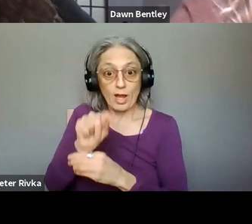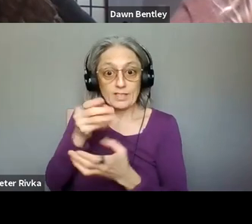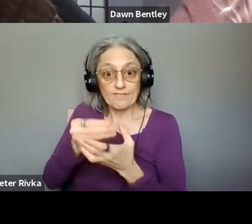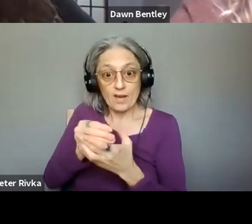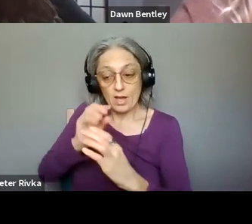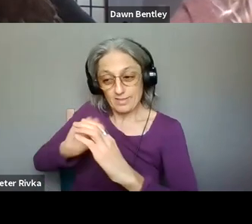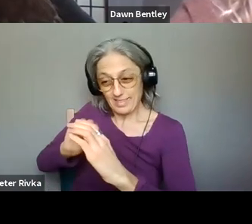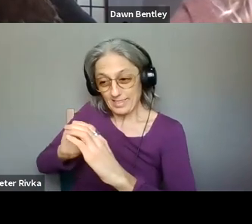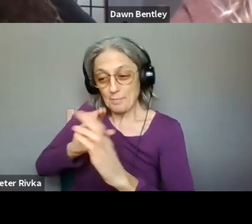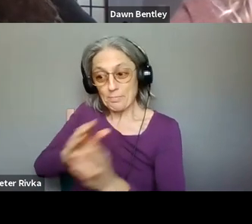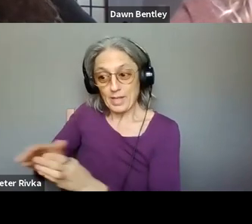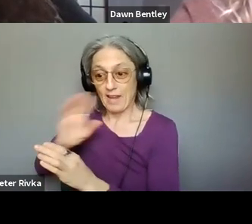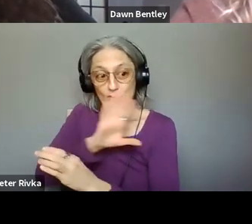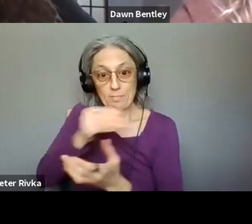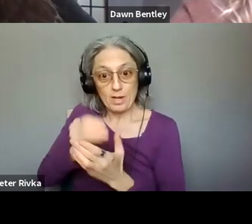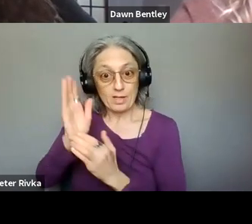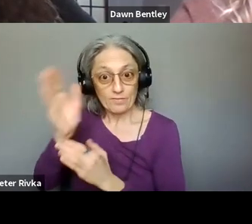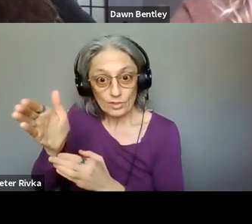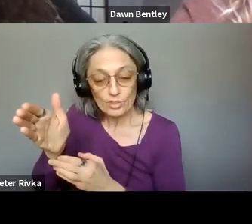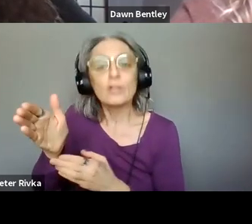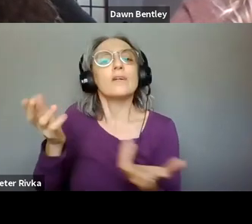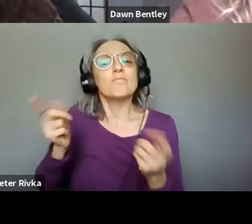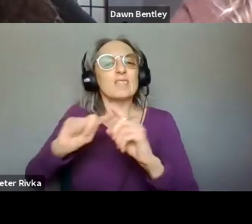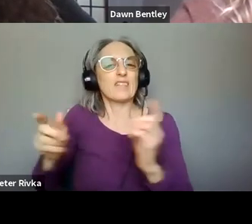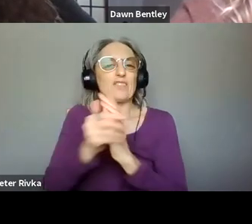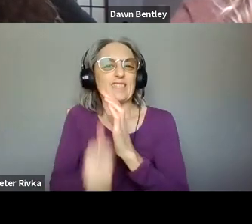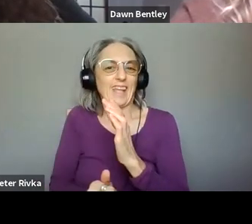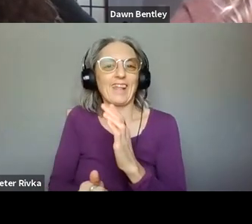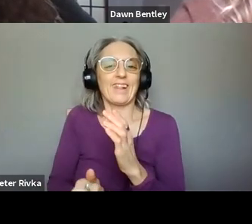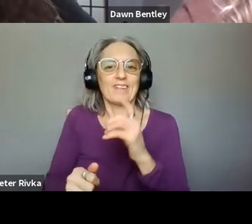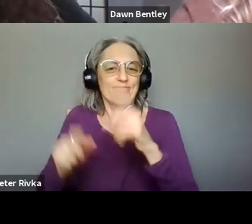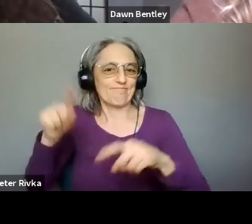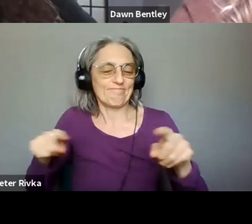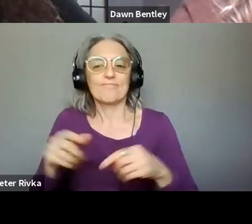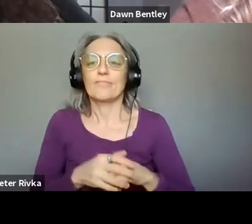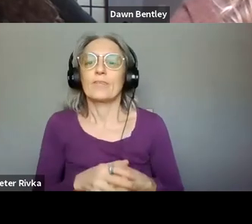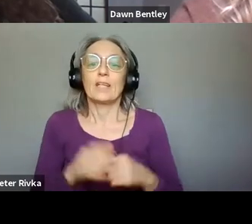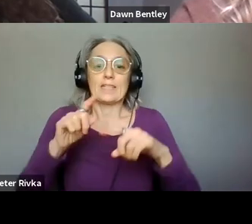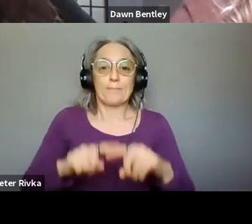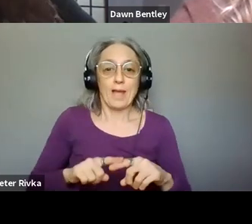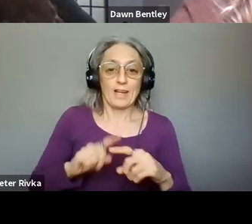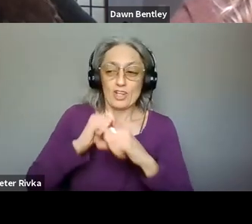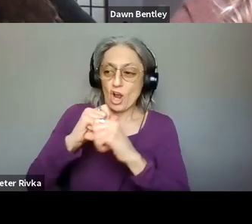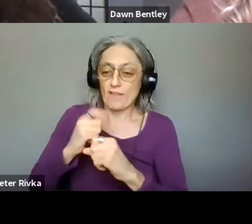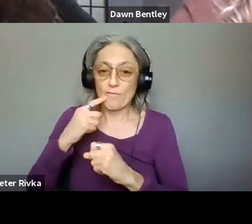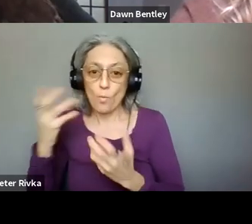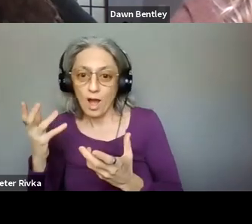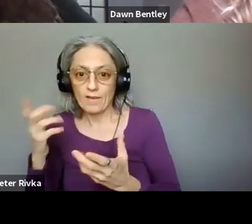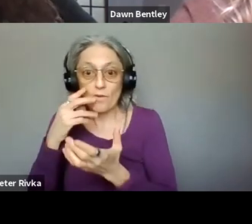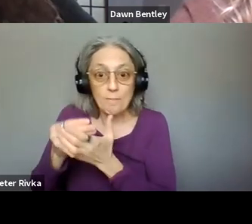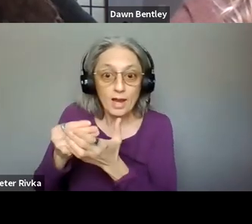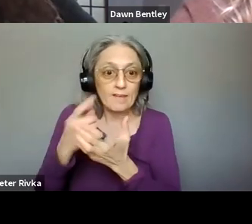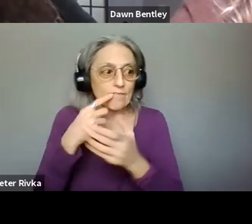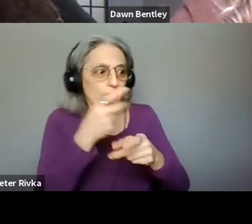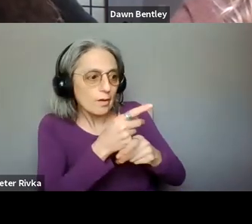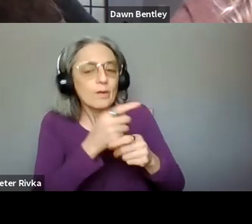skill set. So it depends on where your guardianship's going and each individual case. And once again, maybe you could